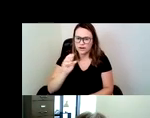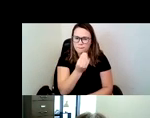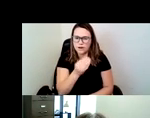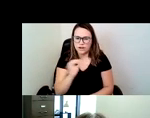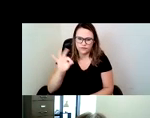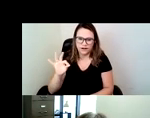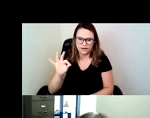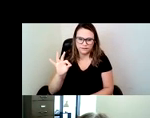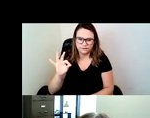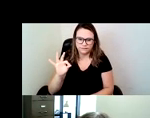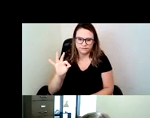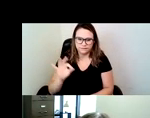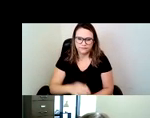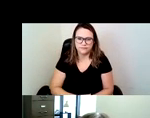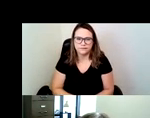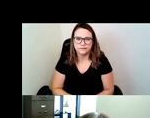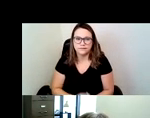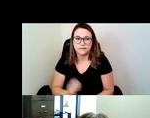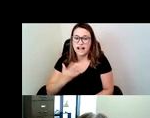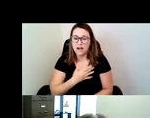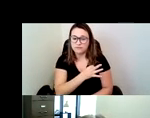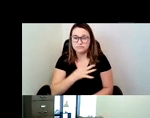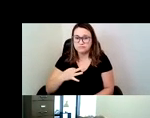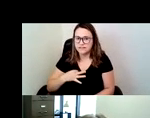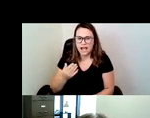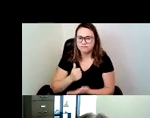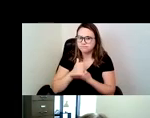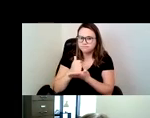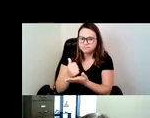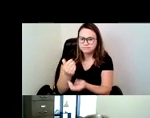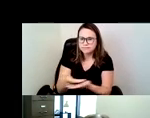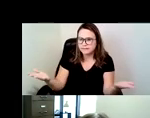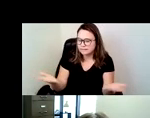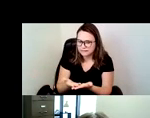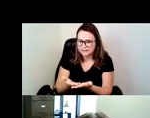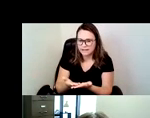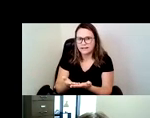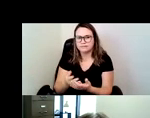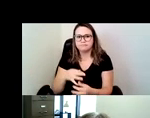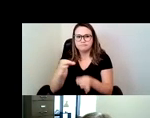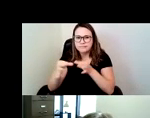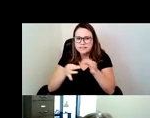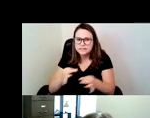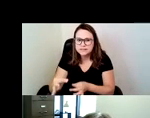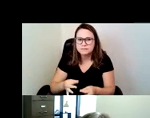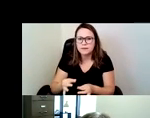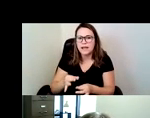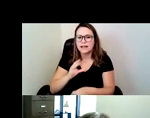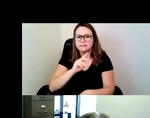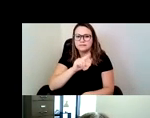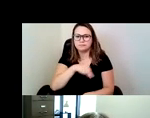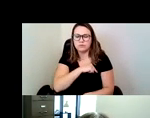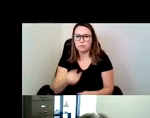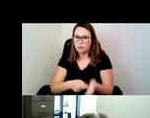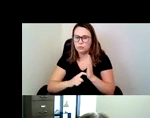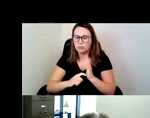inform callers on what is available and explain the eligibility requirements, and then we'll also